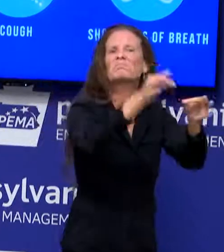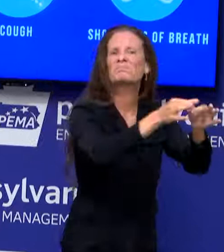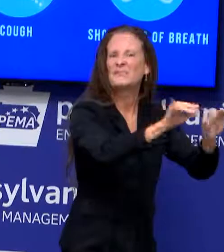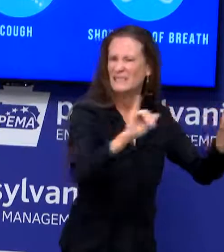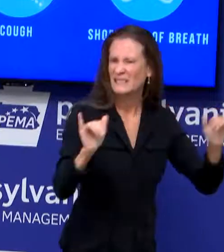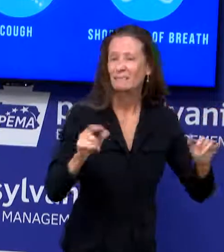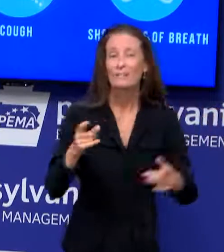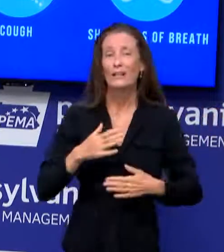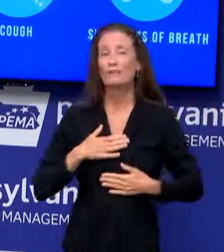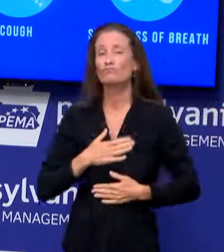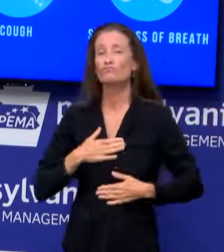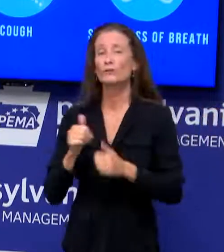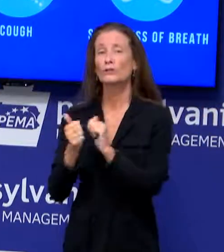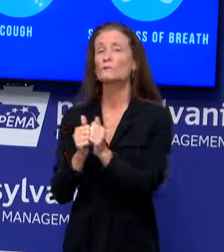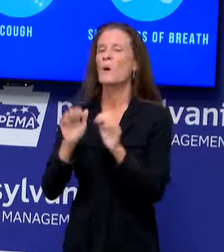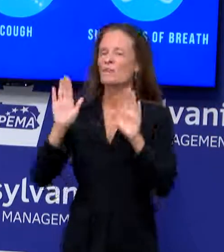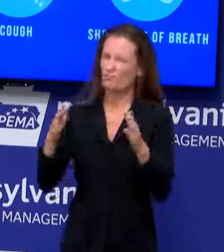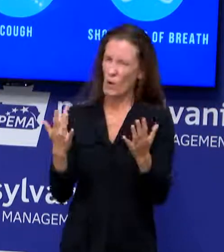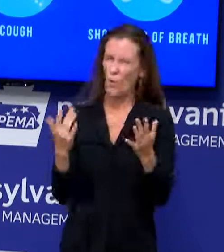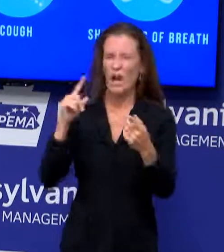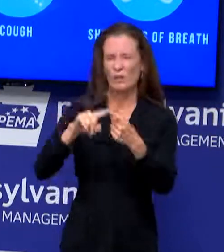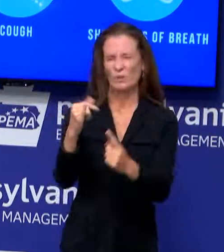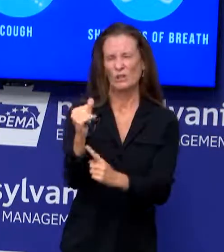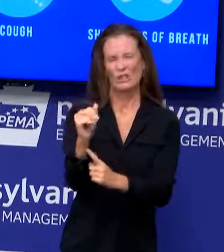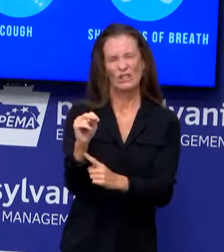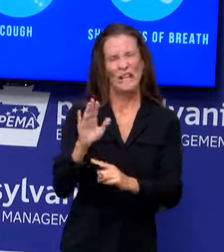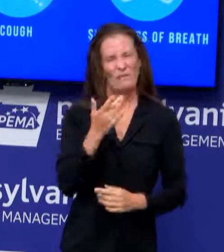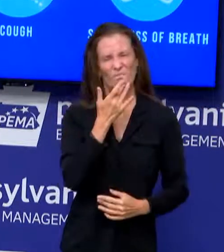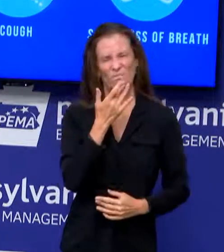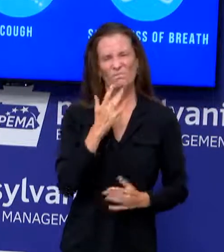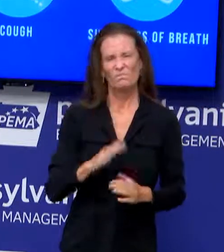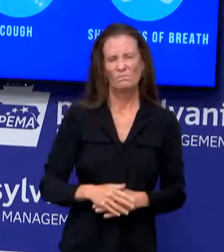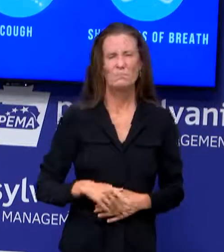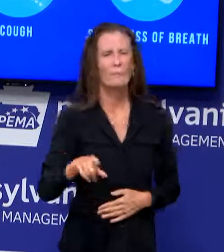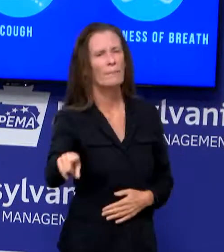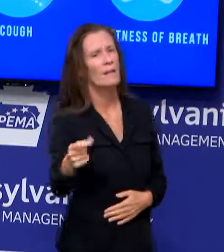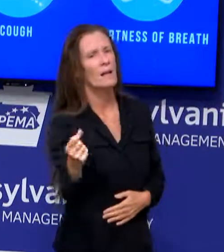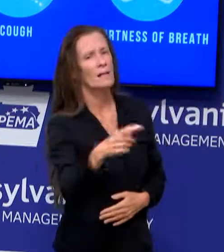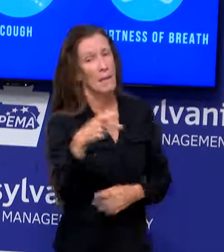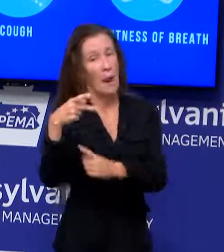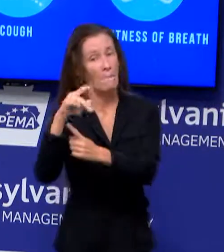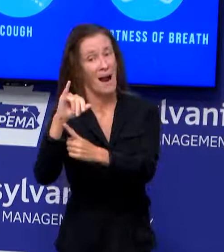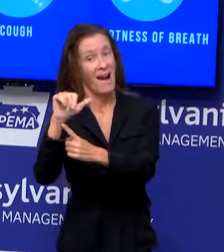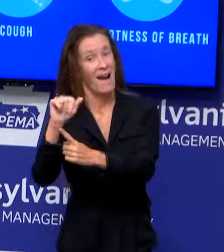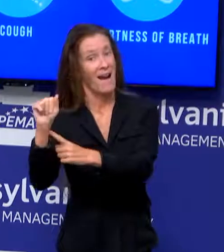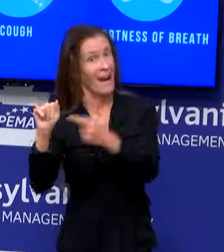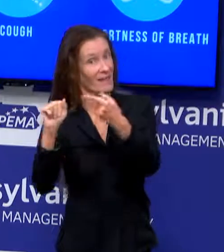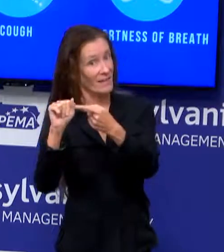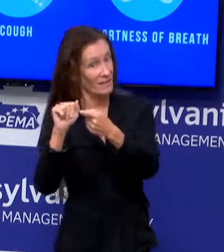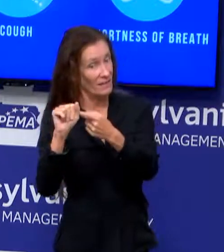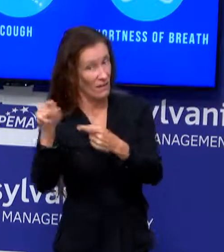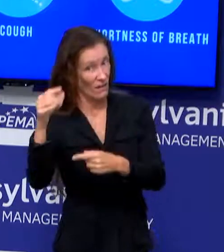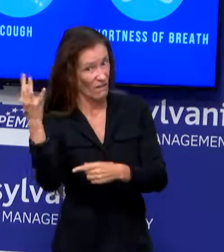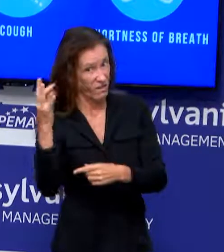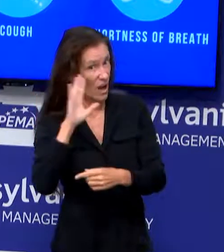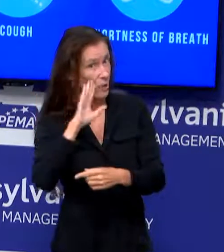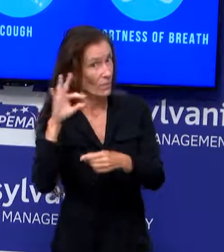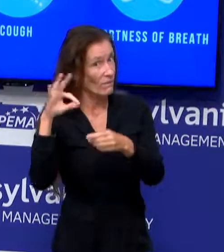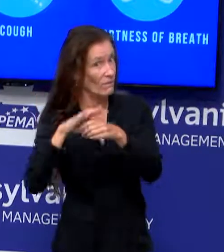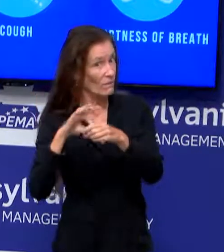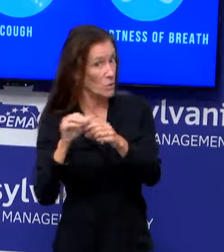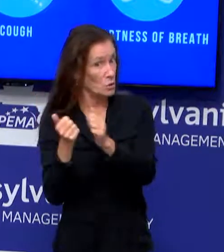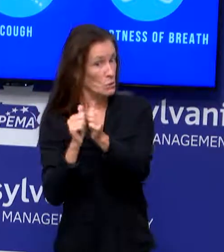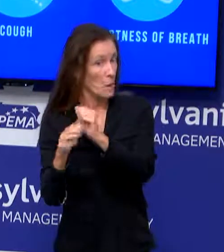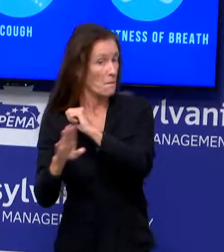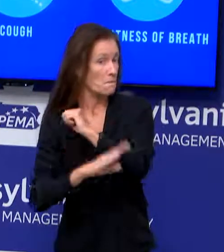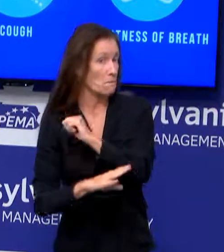until January 1st. If the PIAA votes on Friday to move forward with the return to sports in the fall, is Department of Health and the governor